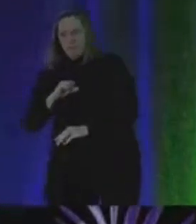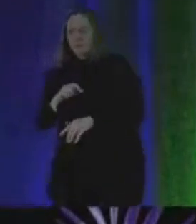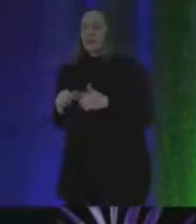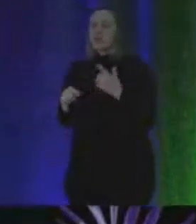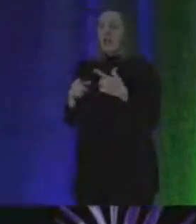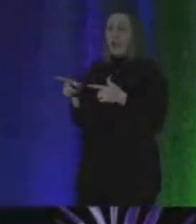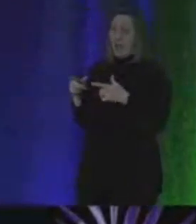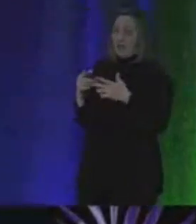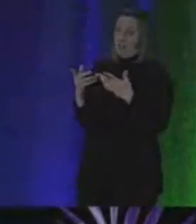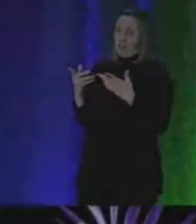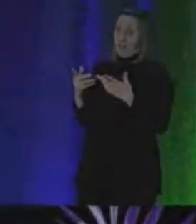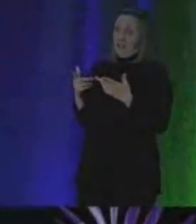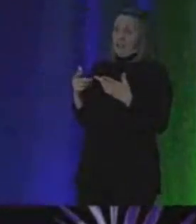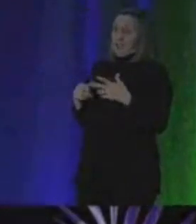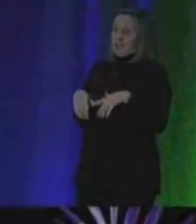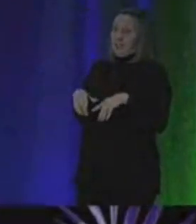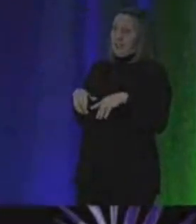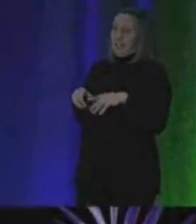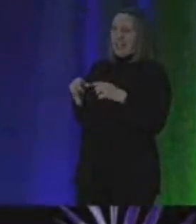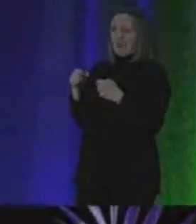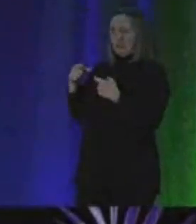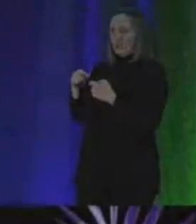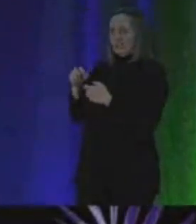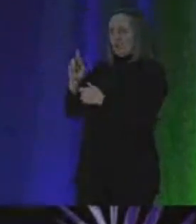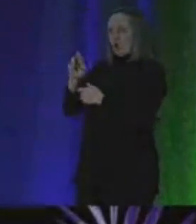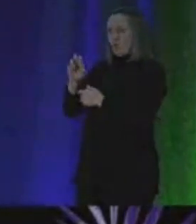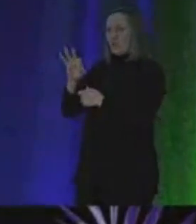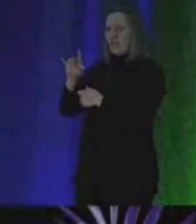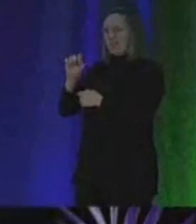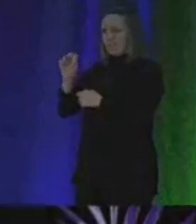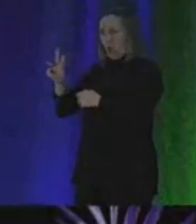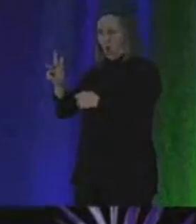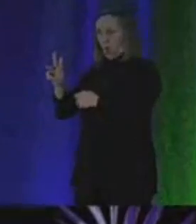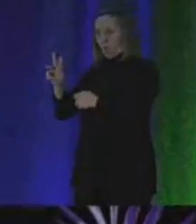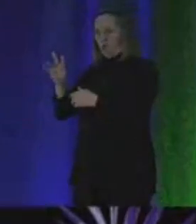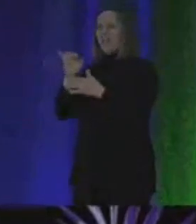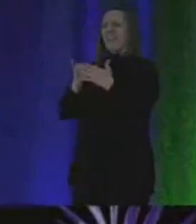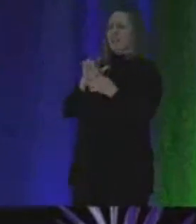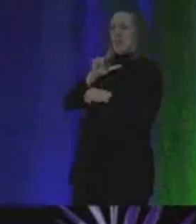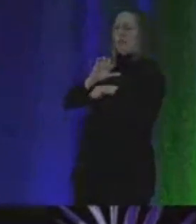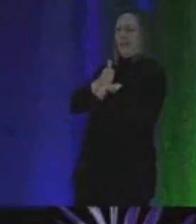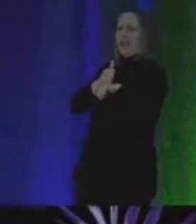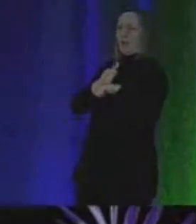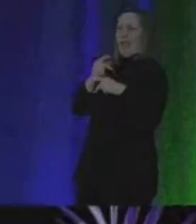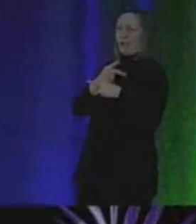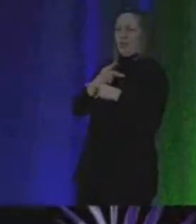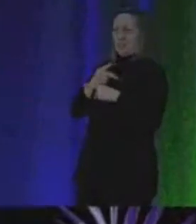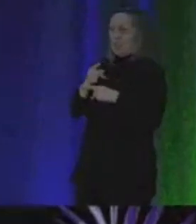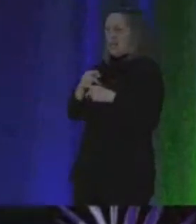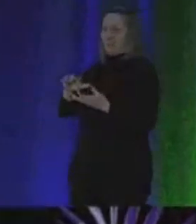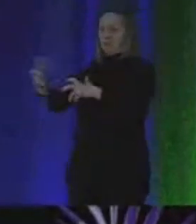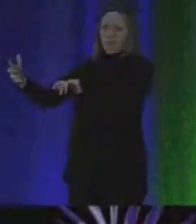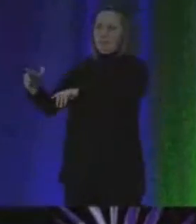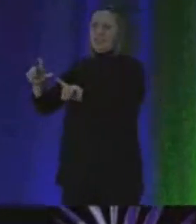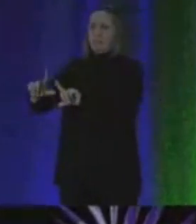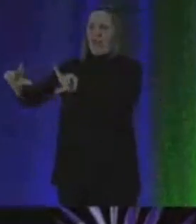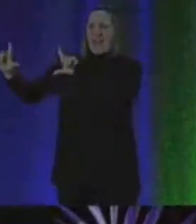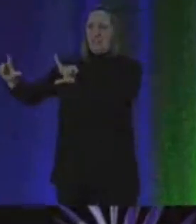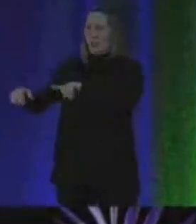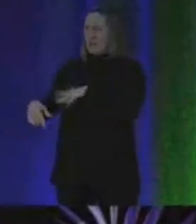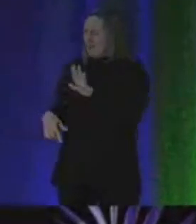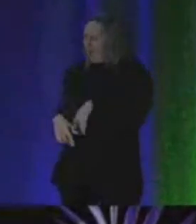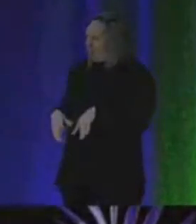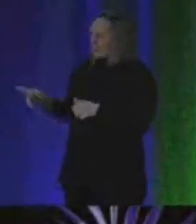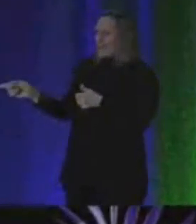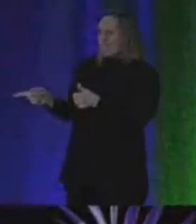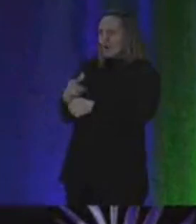And it was triggering reflow, right, which is a layout recalculation, and it completely janked his page up. I was like, "You're the first person I've ever